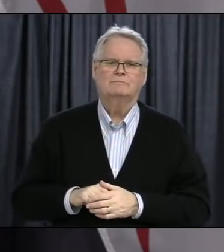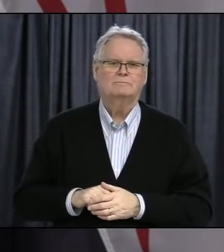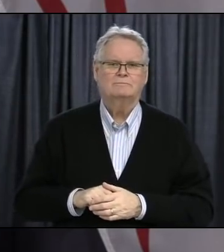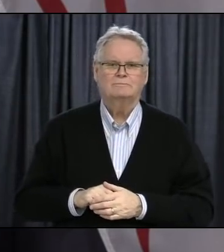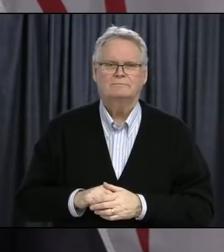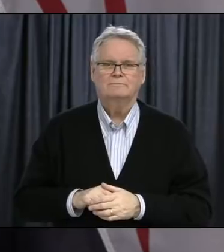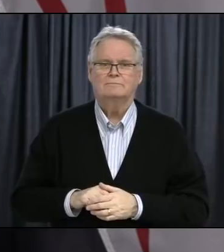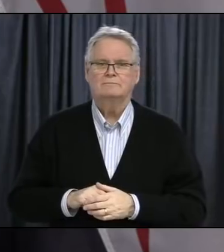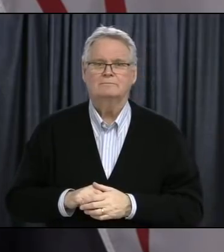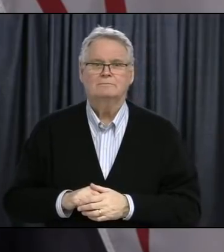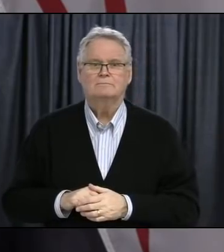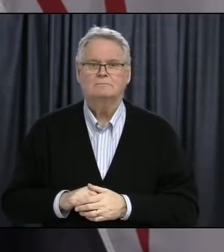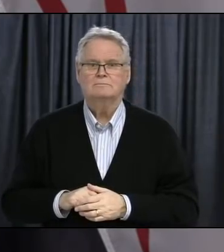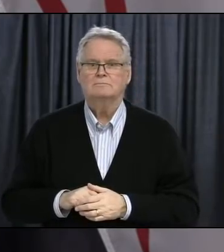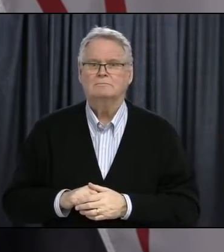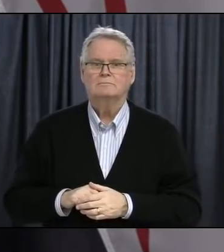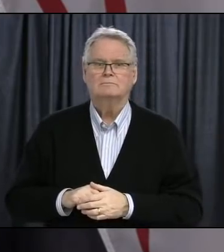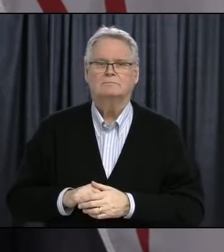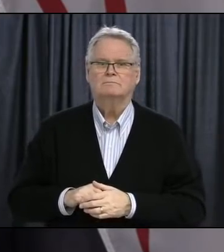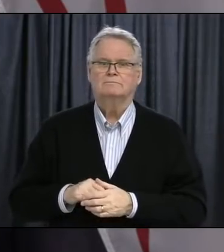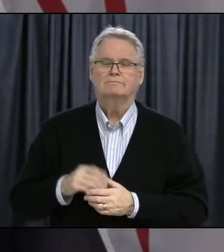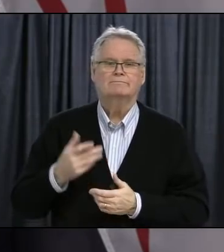reach outs will be happening as time goes on.